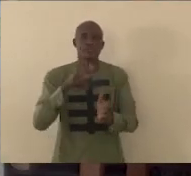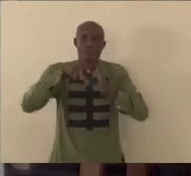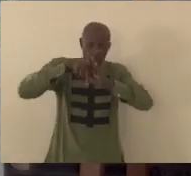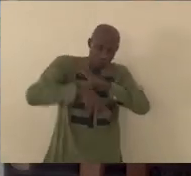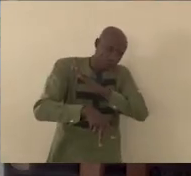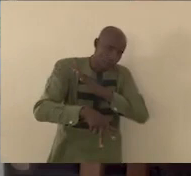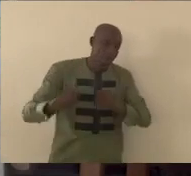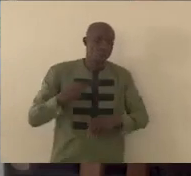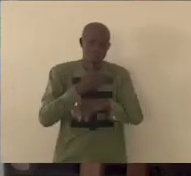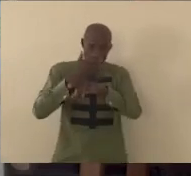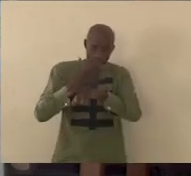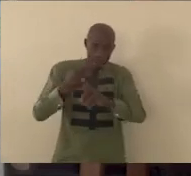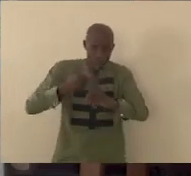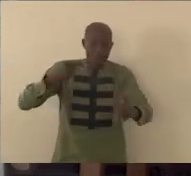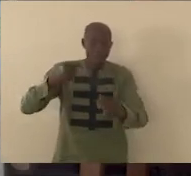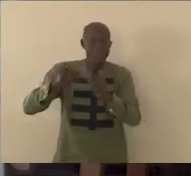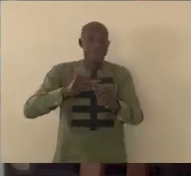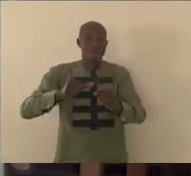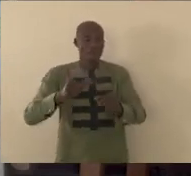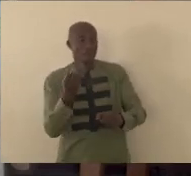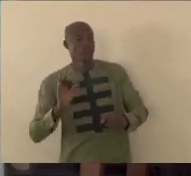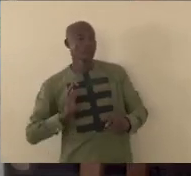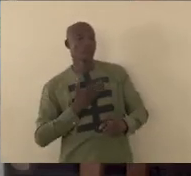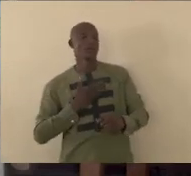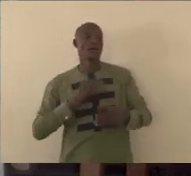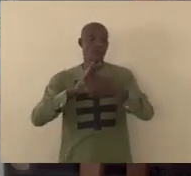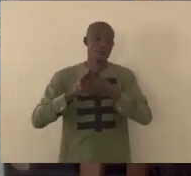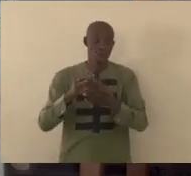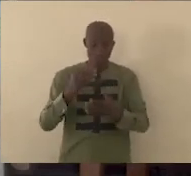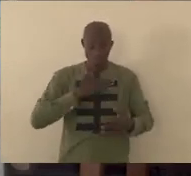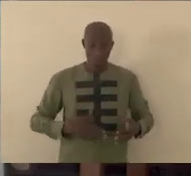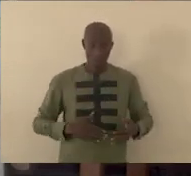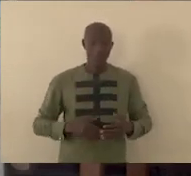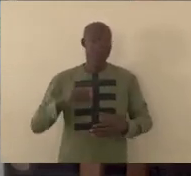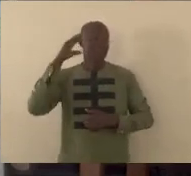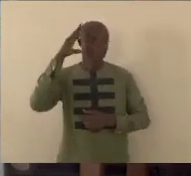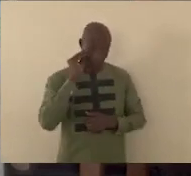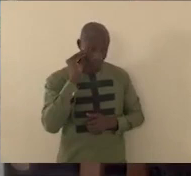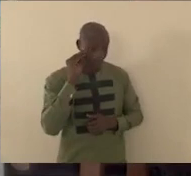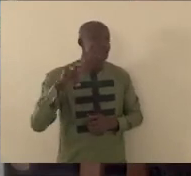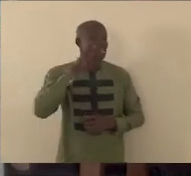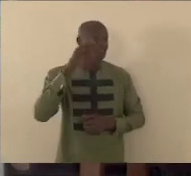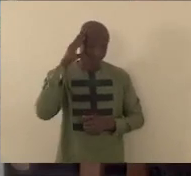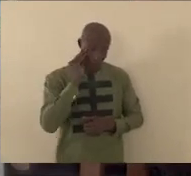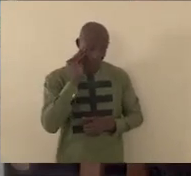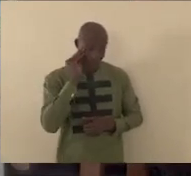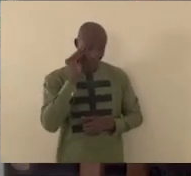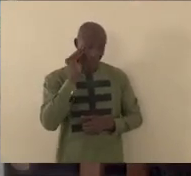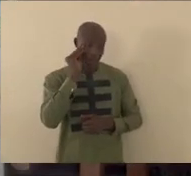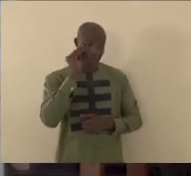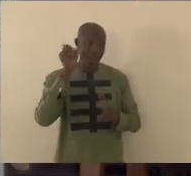We are bleeding from every part of our corporate body. To say that Nigeria is experiencing state failure is an